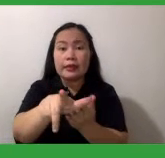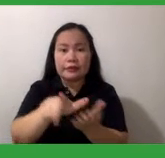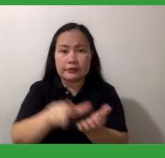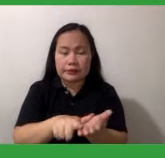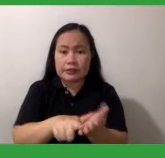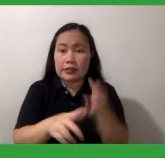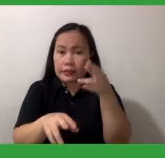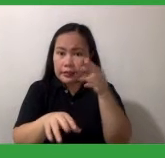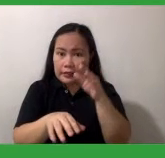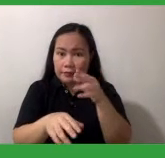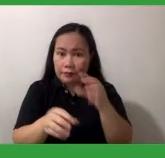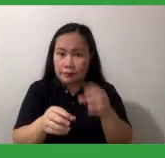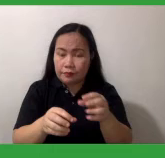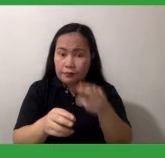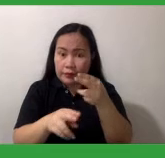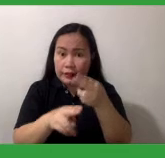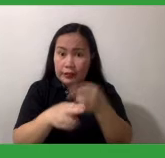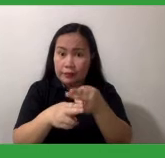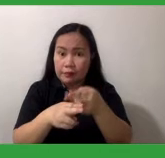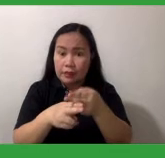the angle.